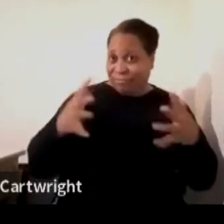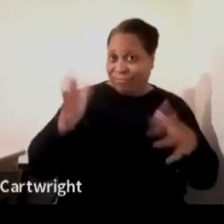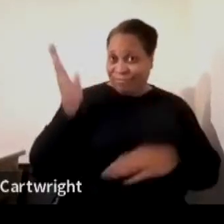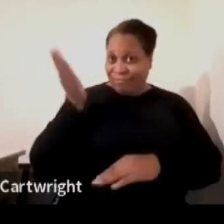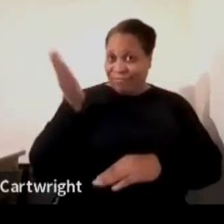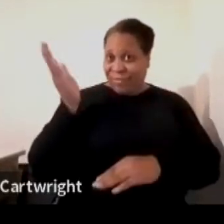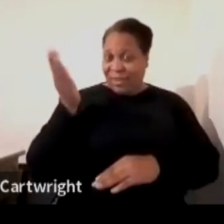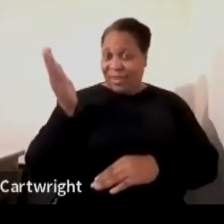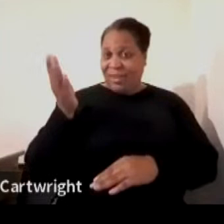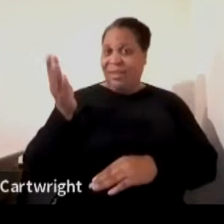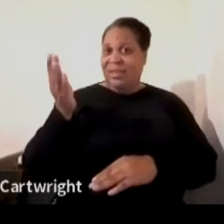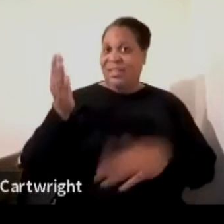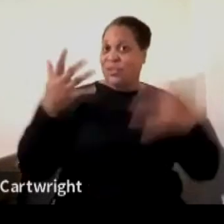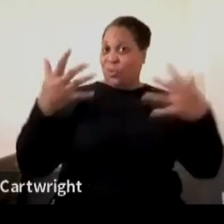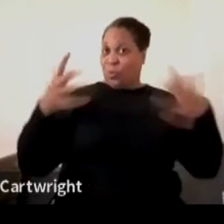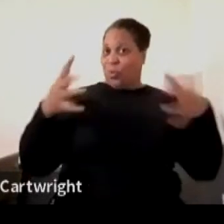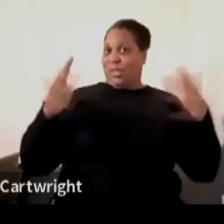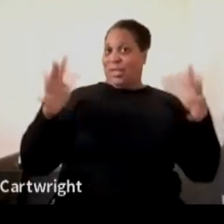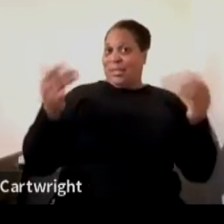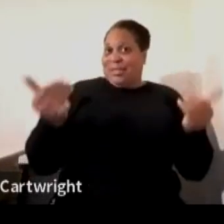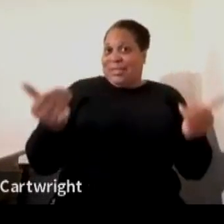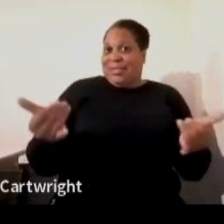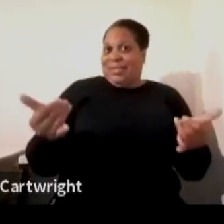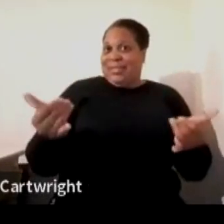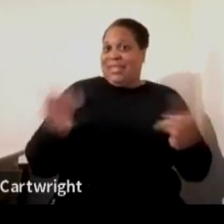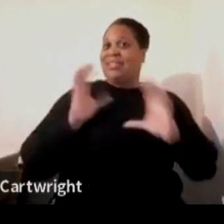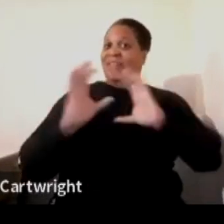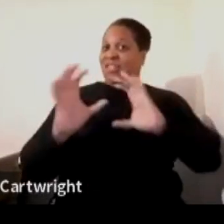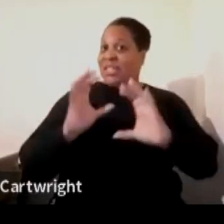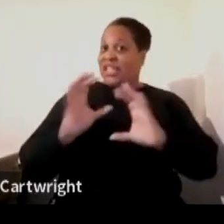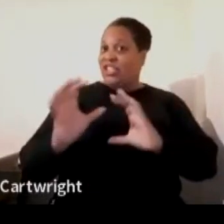end today's conversation?